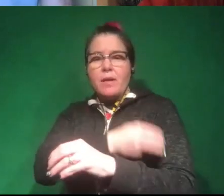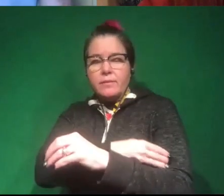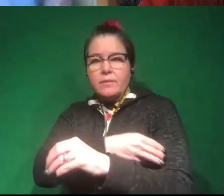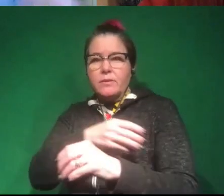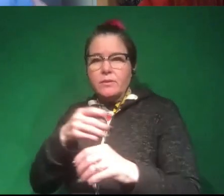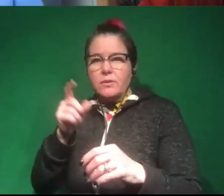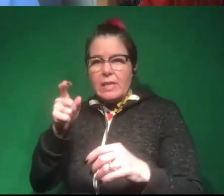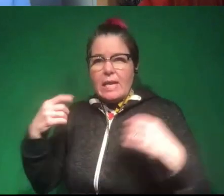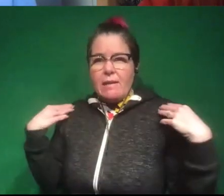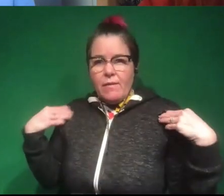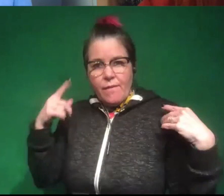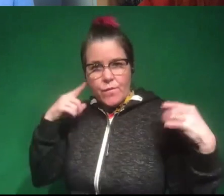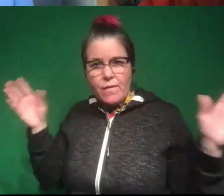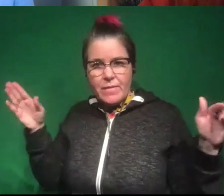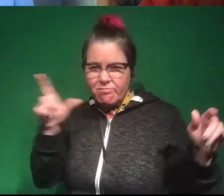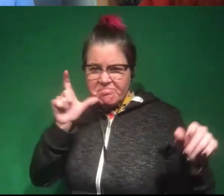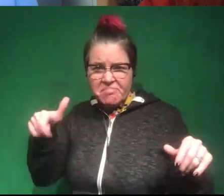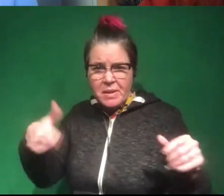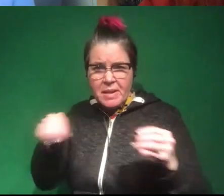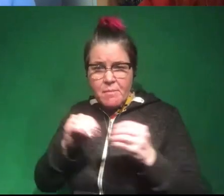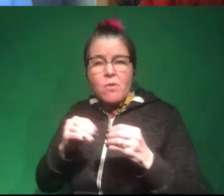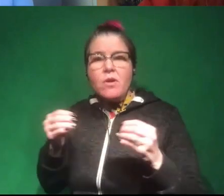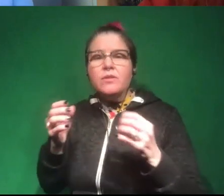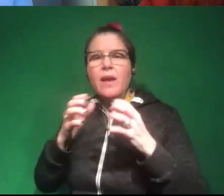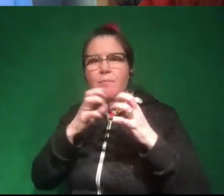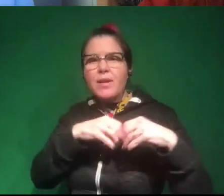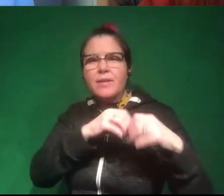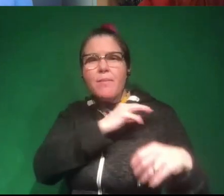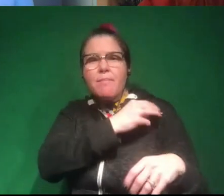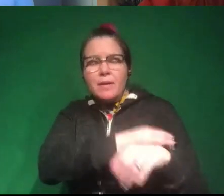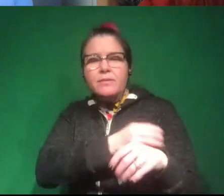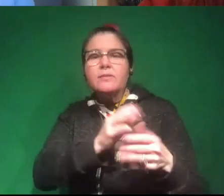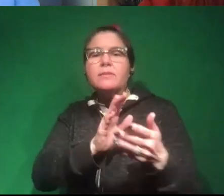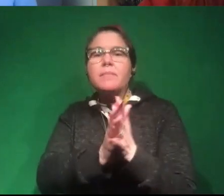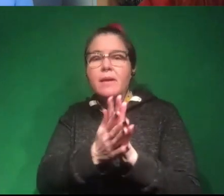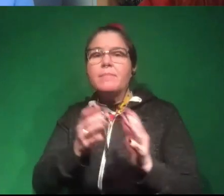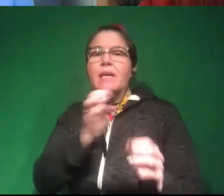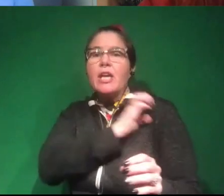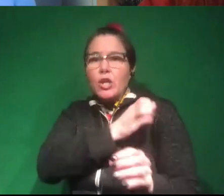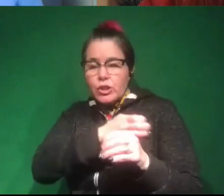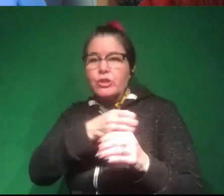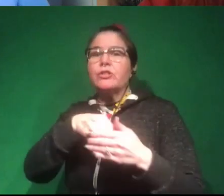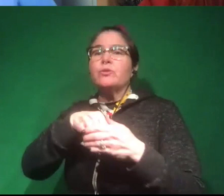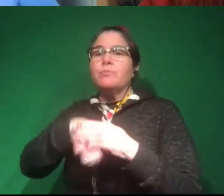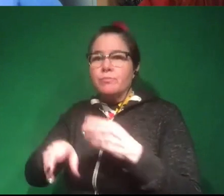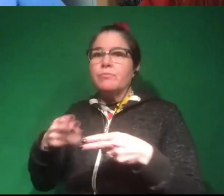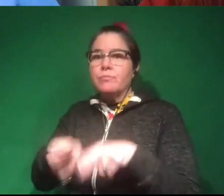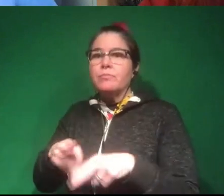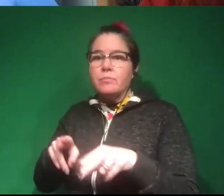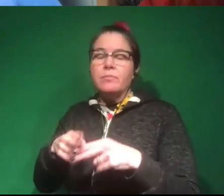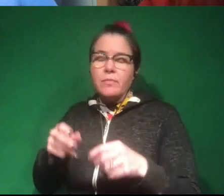the thorax for flight. She doesn't need them anymore, so she breaks them down, uses them for the energy to have that first clutch of worker